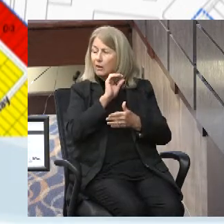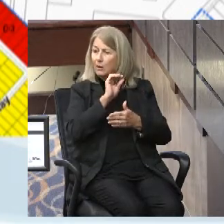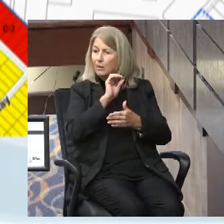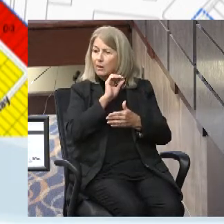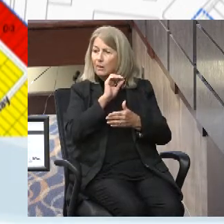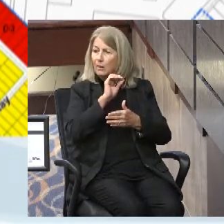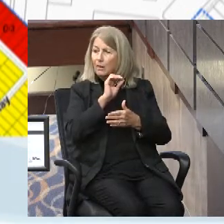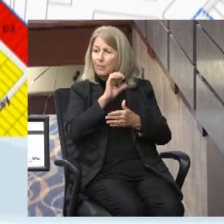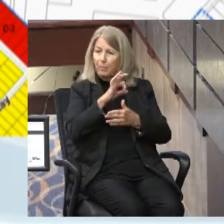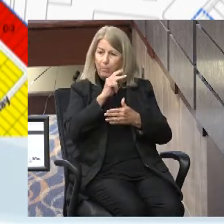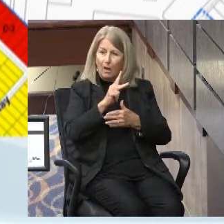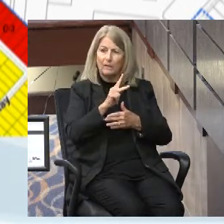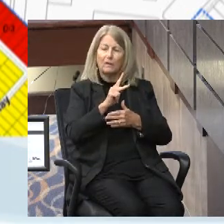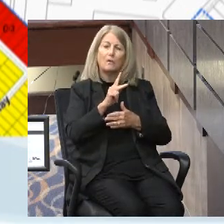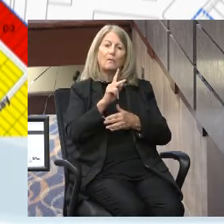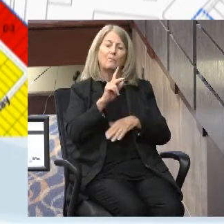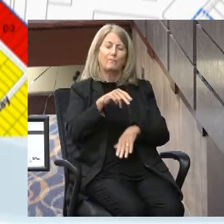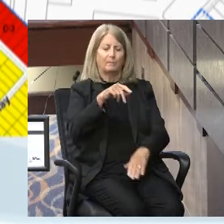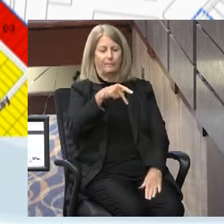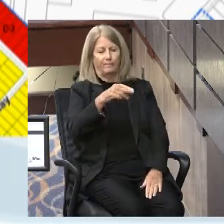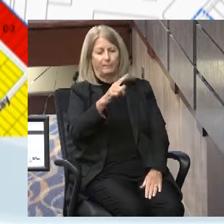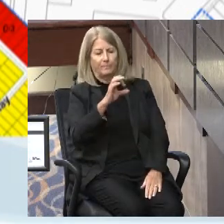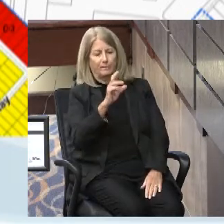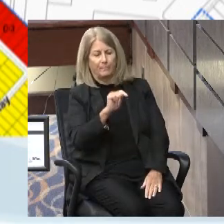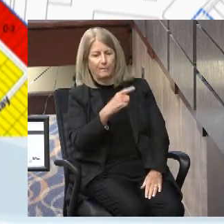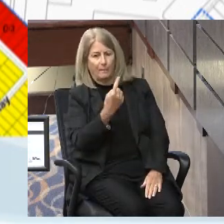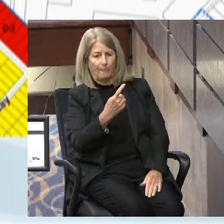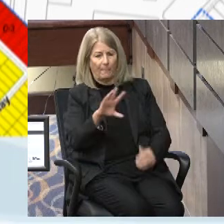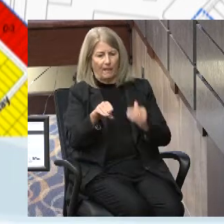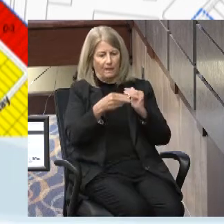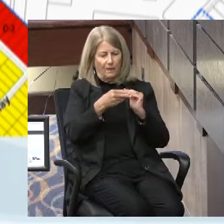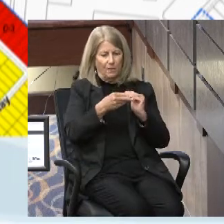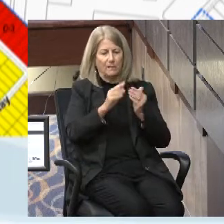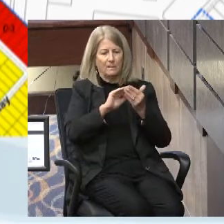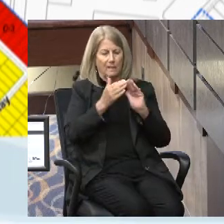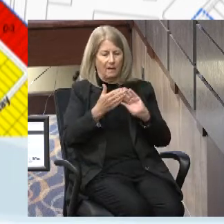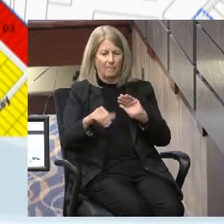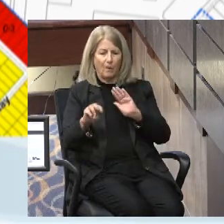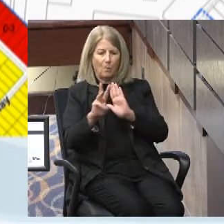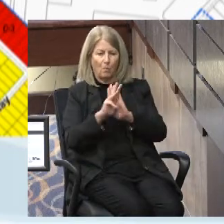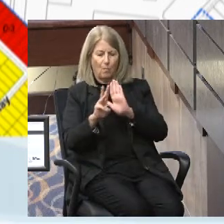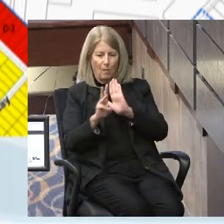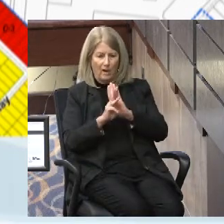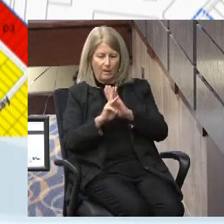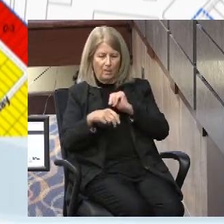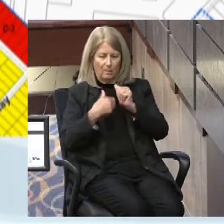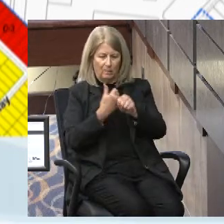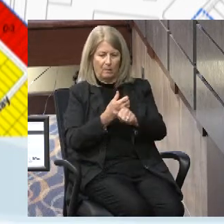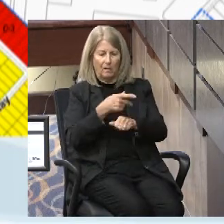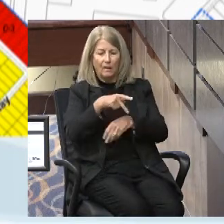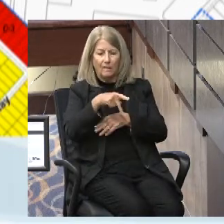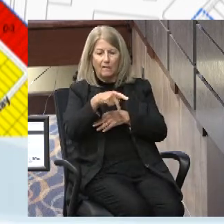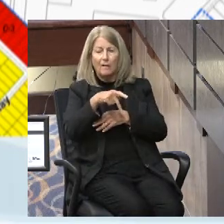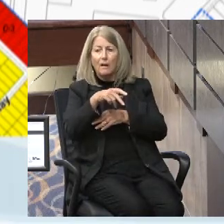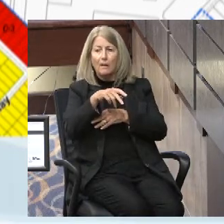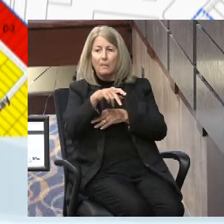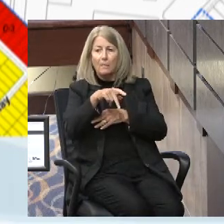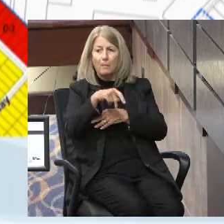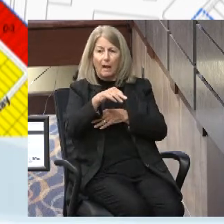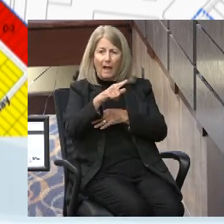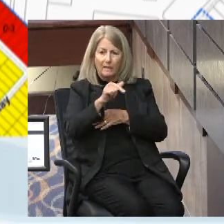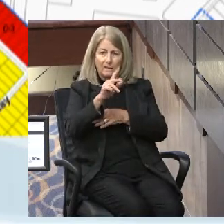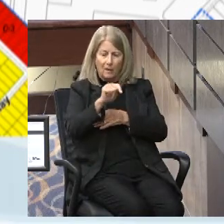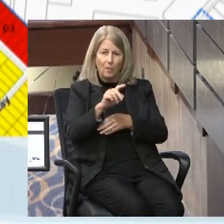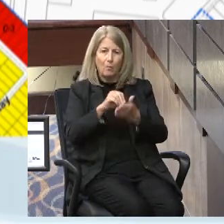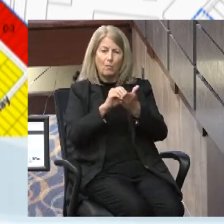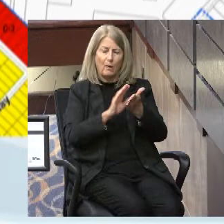Block 1 of the Dutton Addition. In addition, within the City of Waco, McLennan County, Texas, according to the plat of record in volume 1456, page